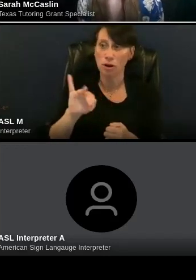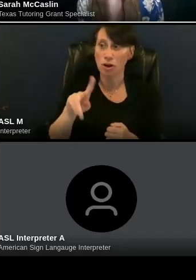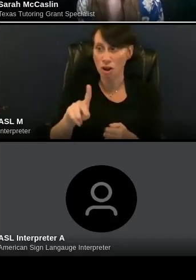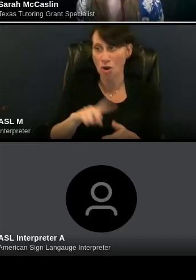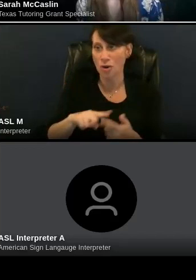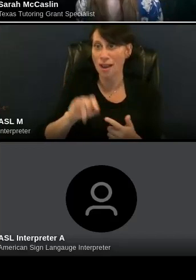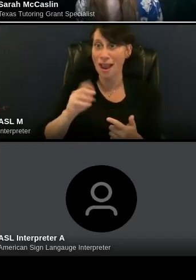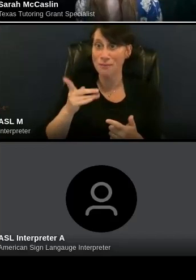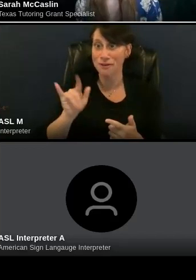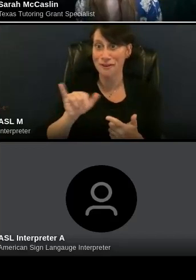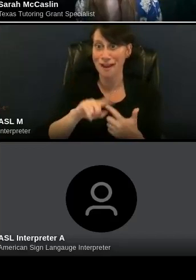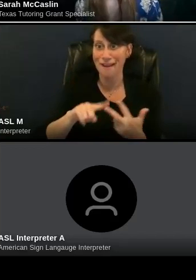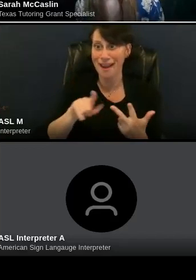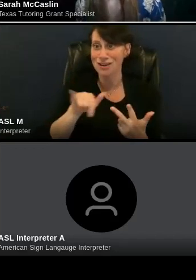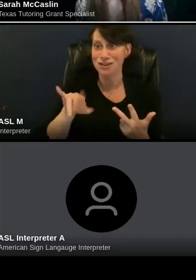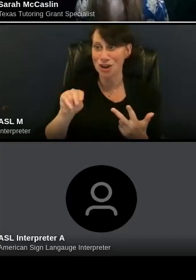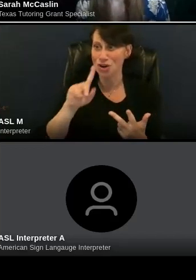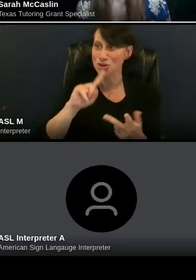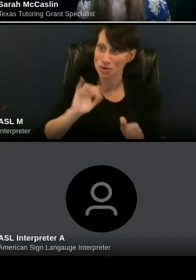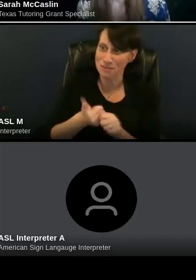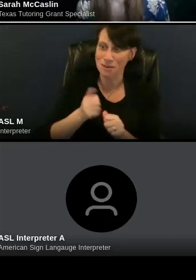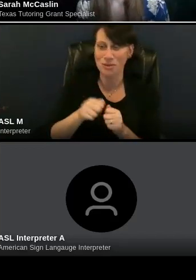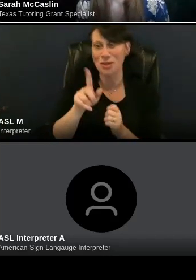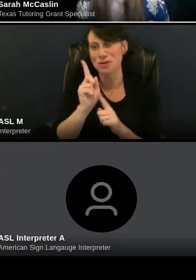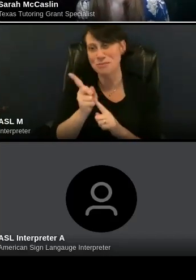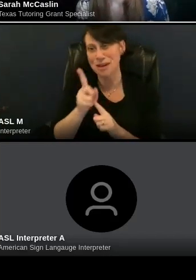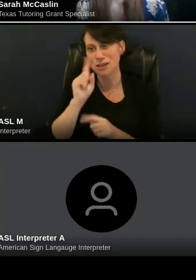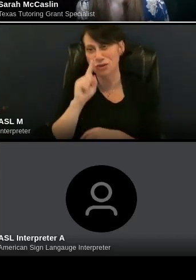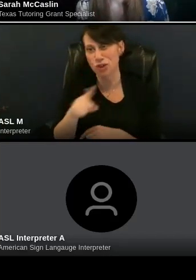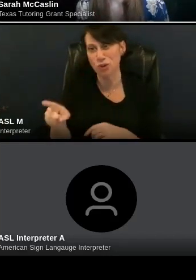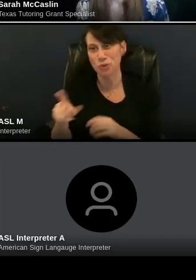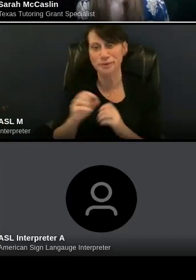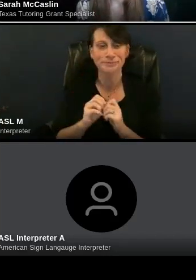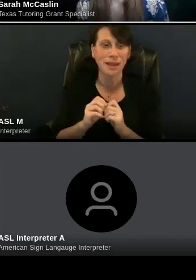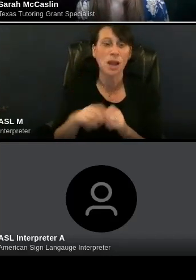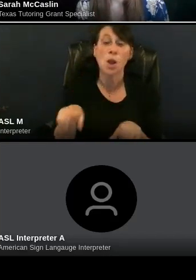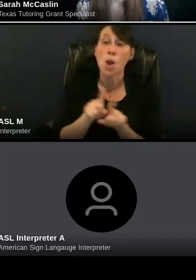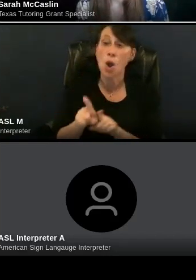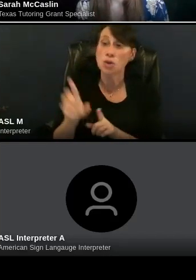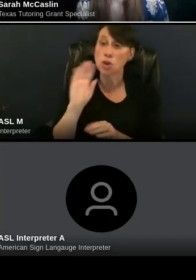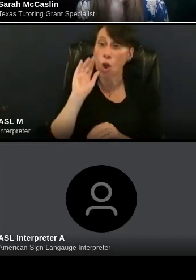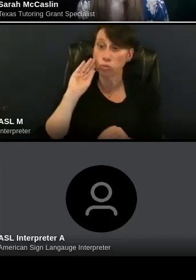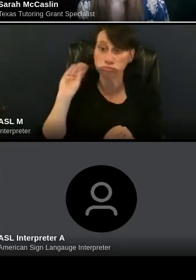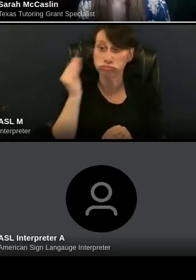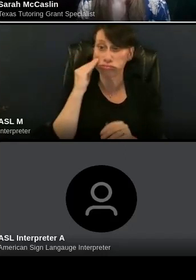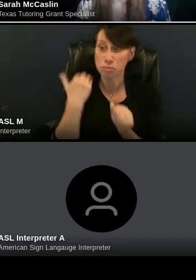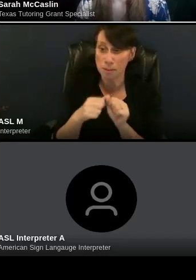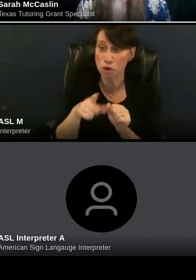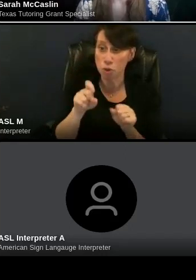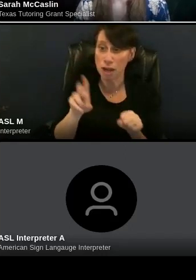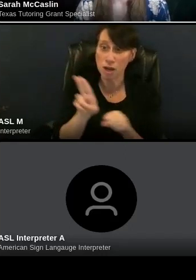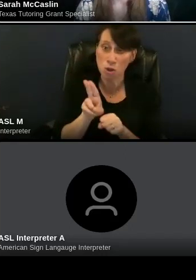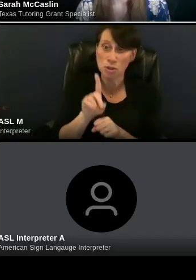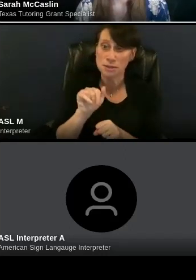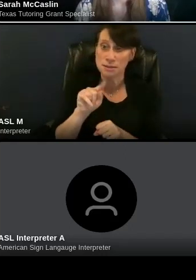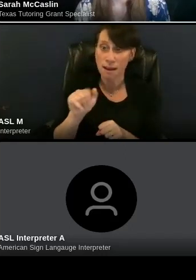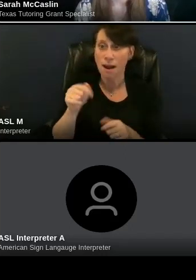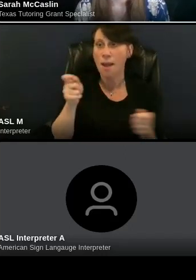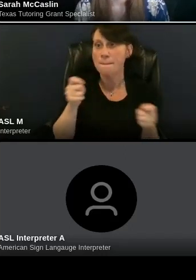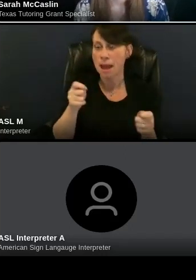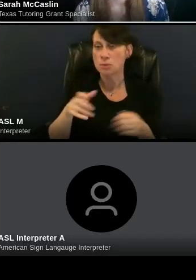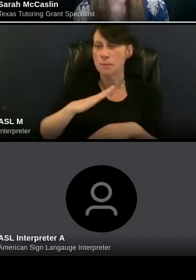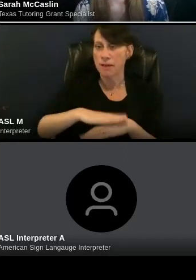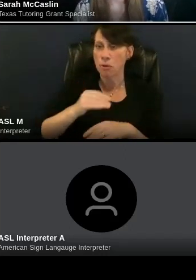Zern, who keep up with those minutes for you. Keeping in mind that you can use data management platforms and charge those